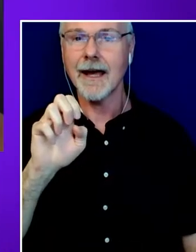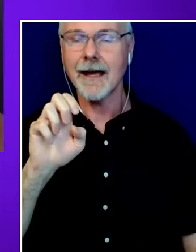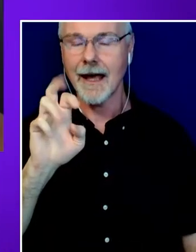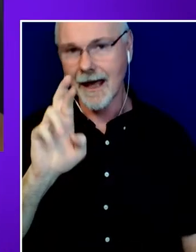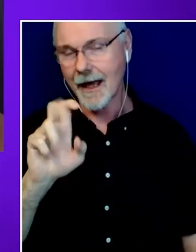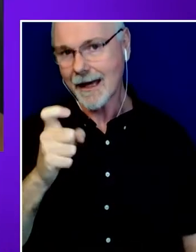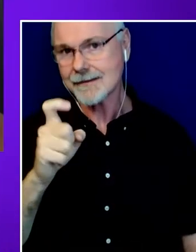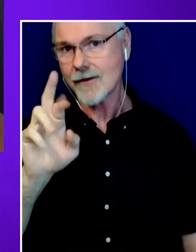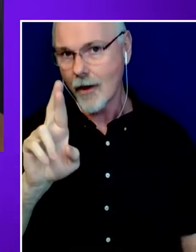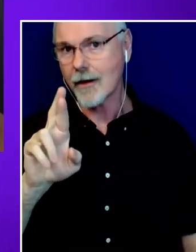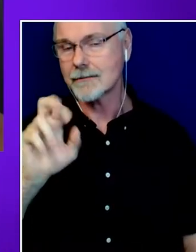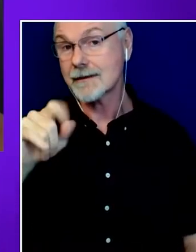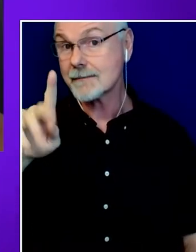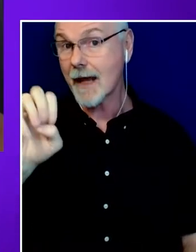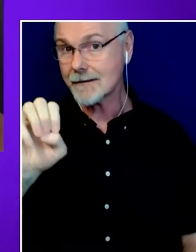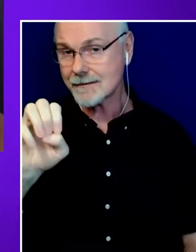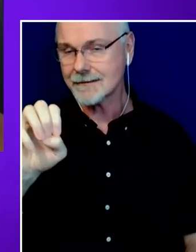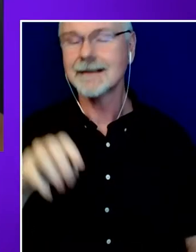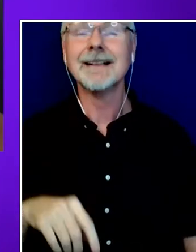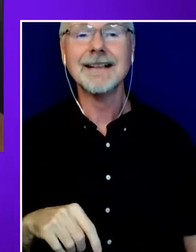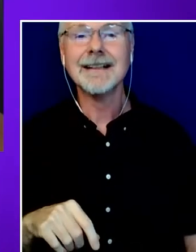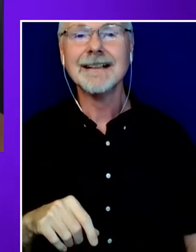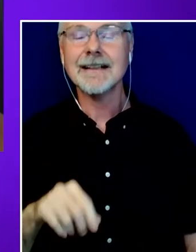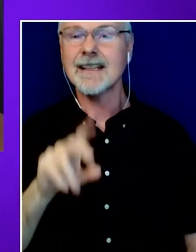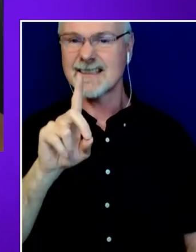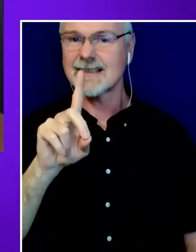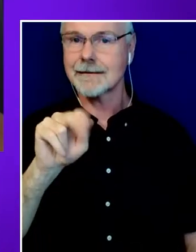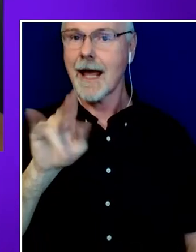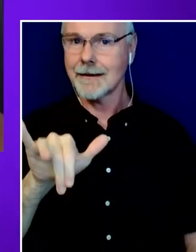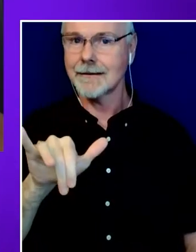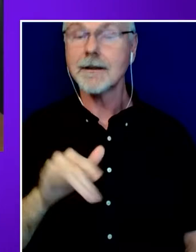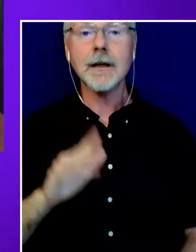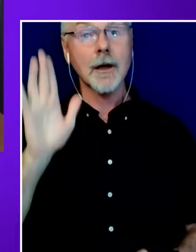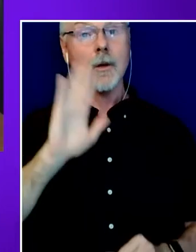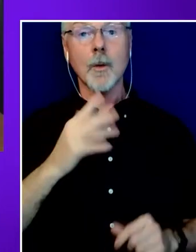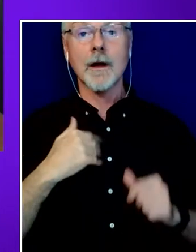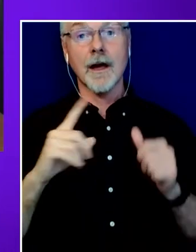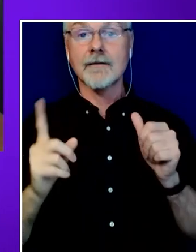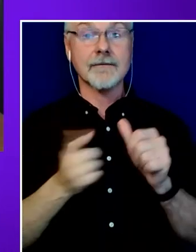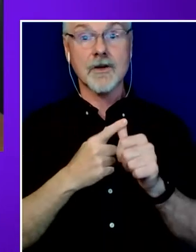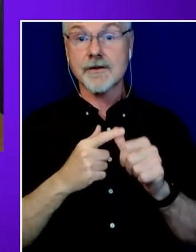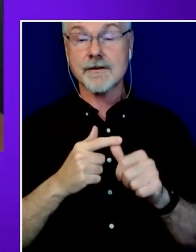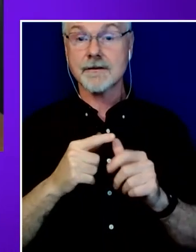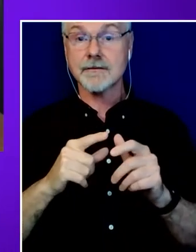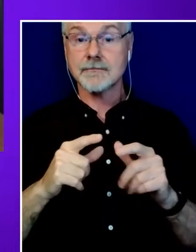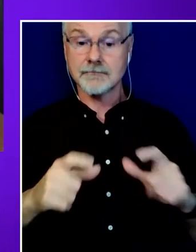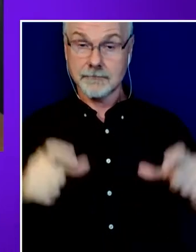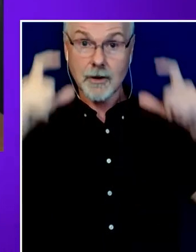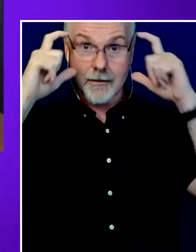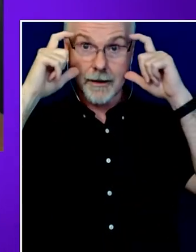When I first put on my device and was allowed to